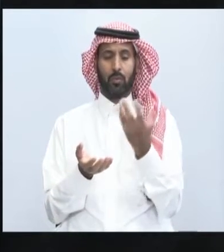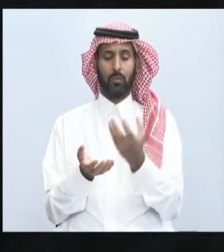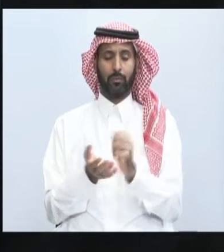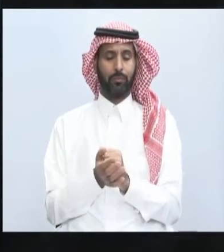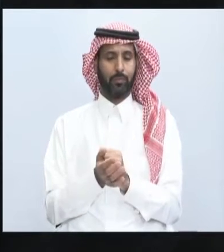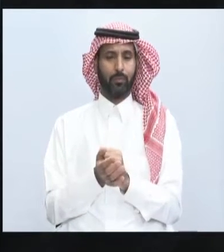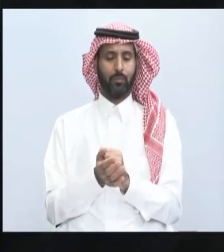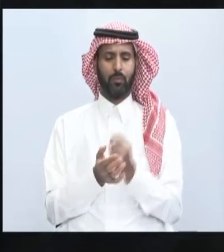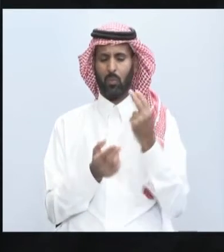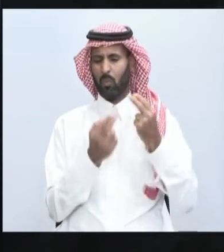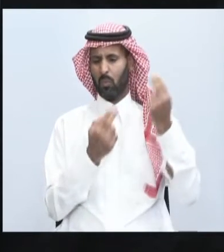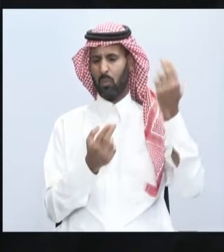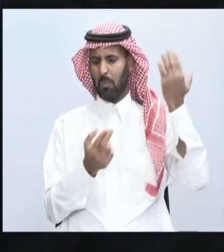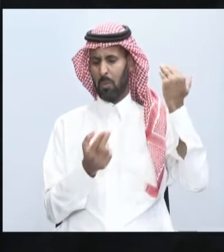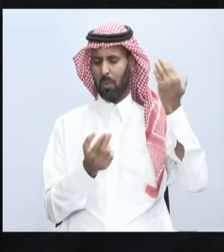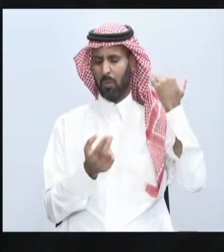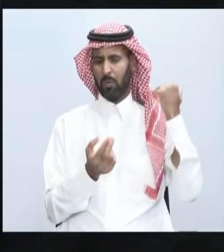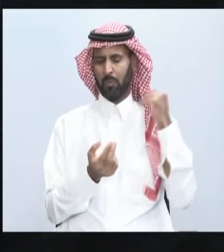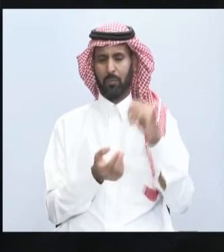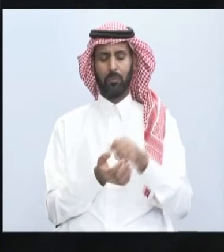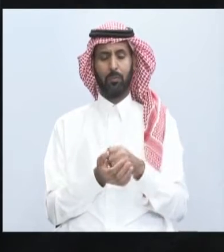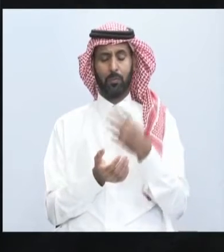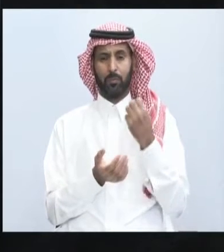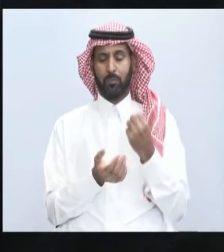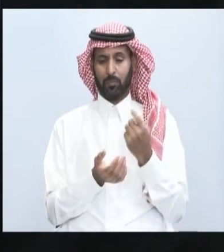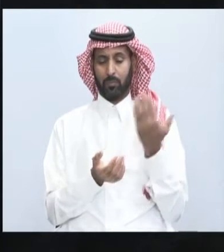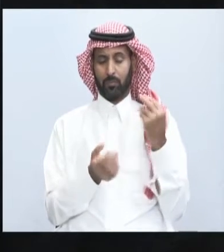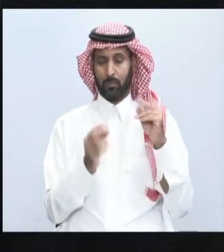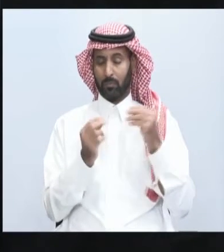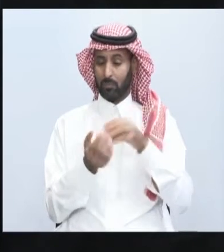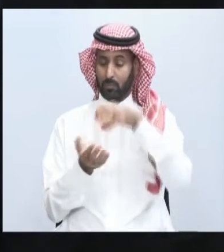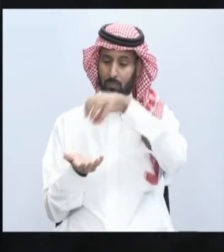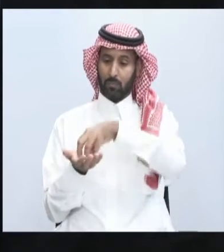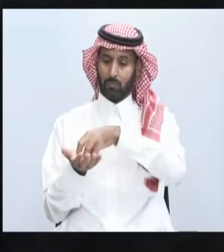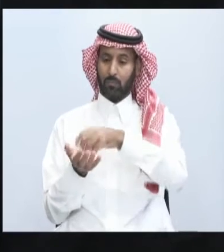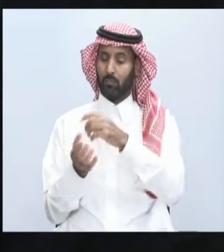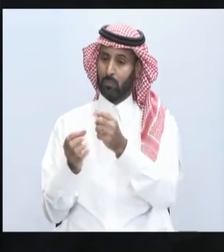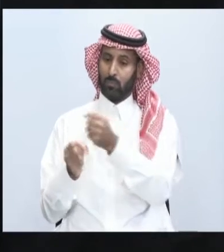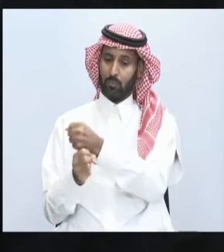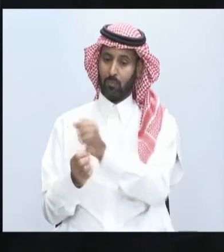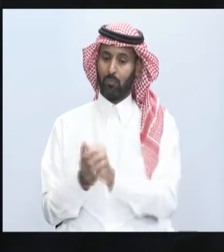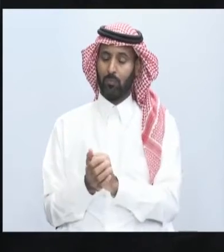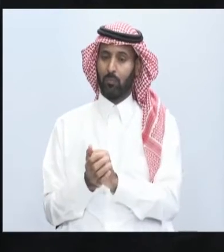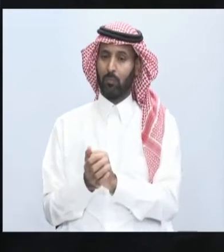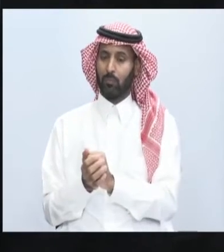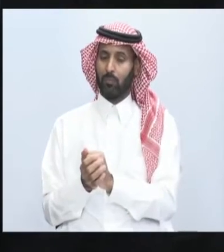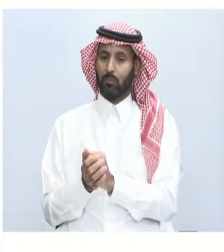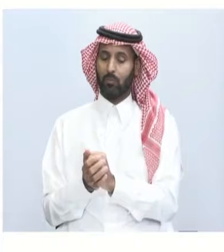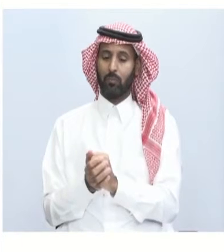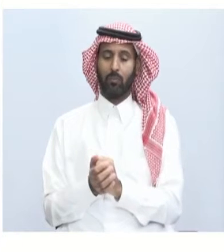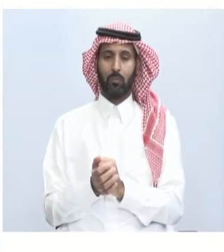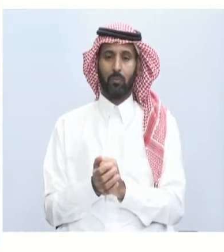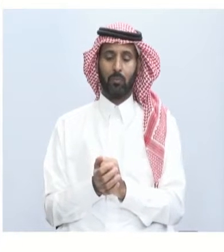that has a memory or has a story, they mostly kept in a museum.